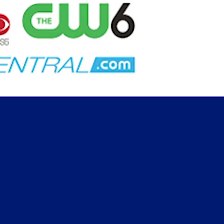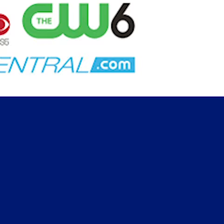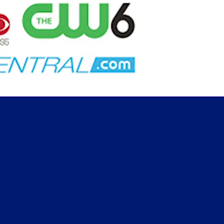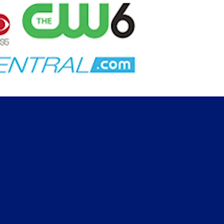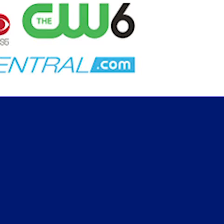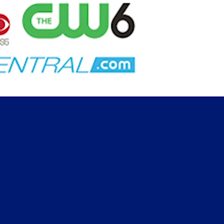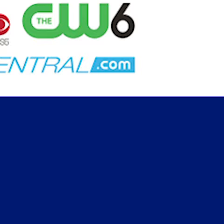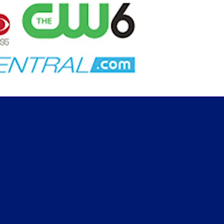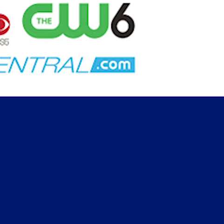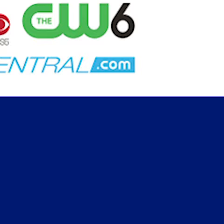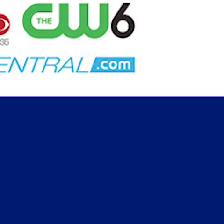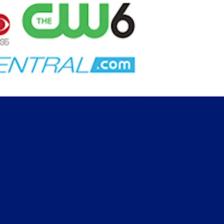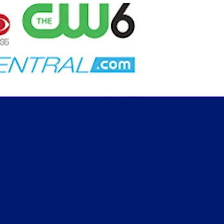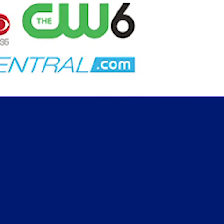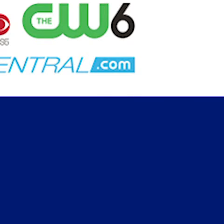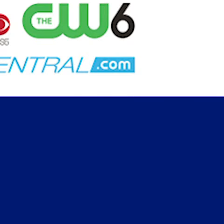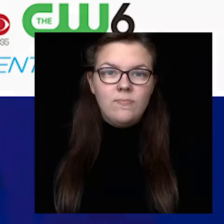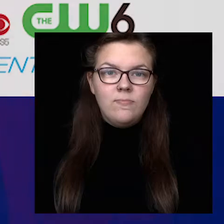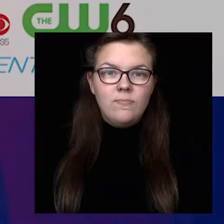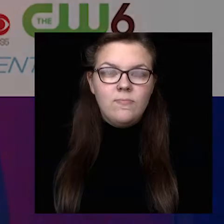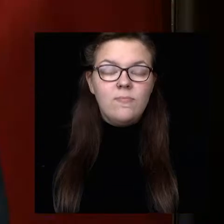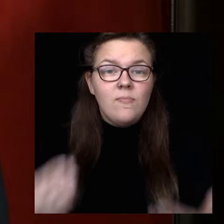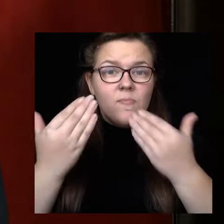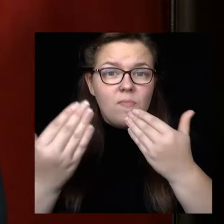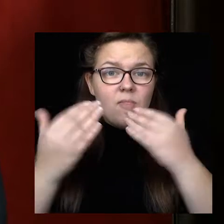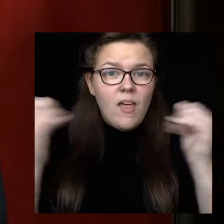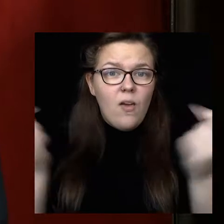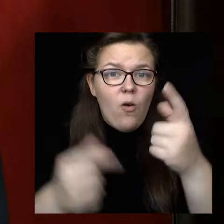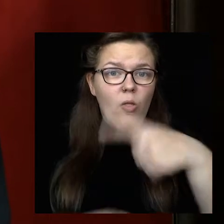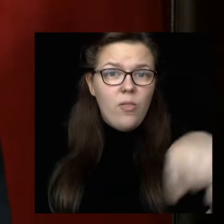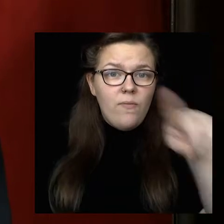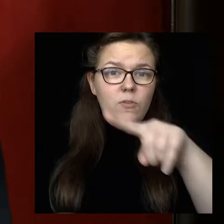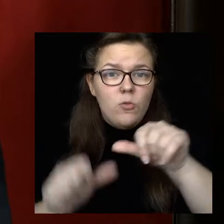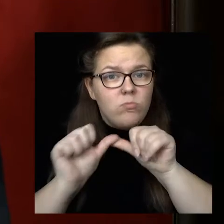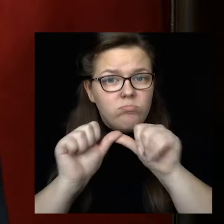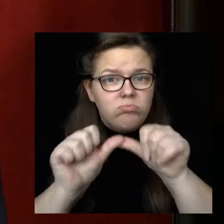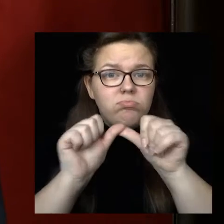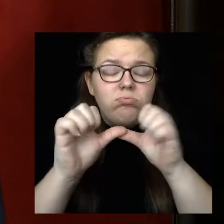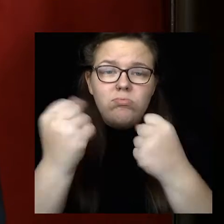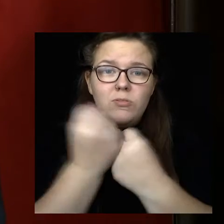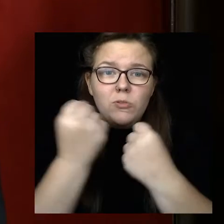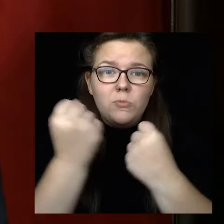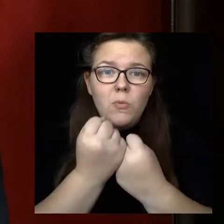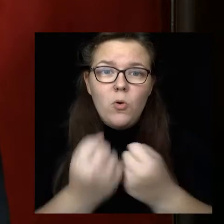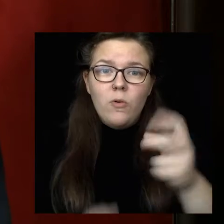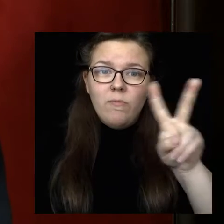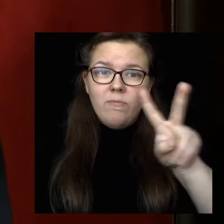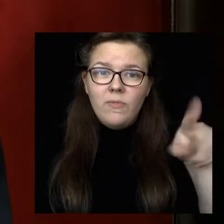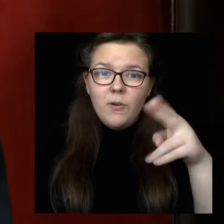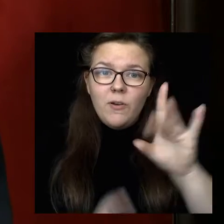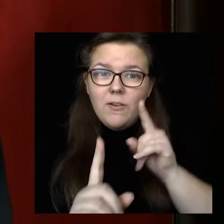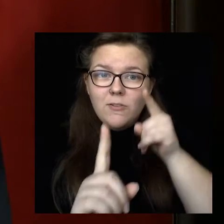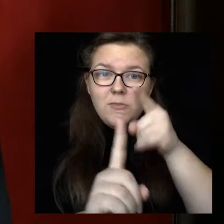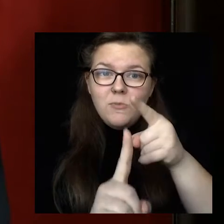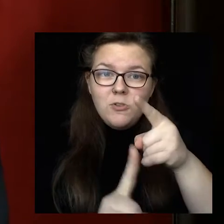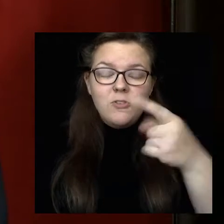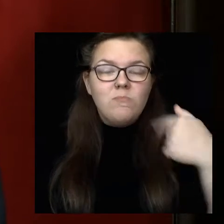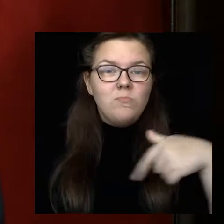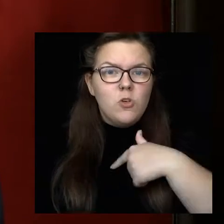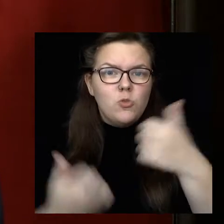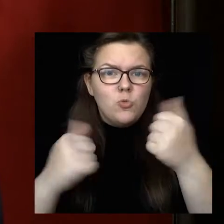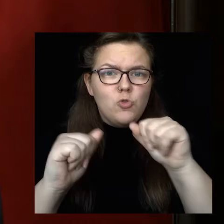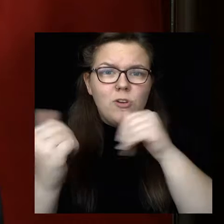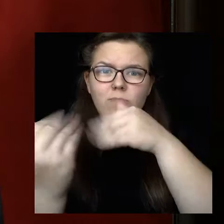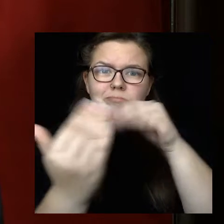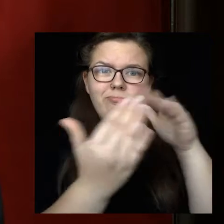Central and Cumulus Media. Thanks to all of you for your continuing support of the mission of Vera